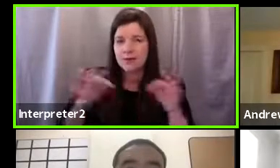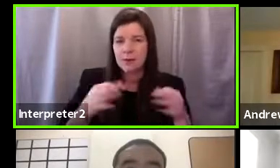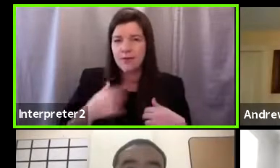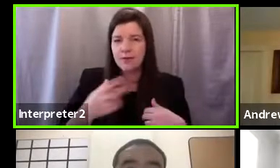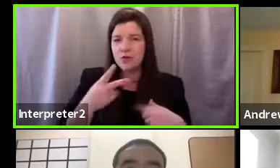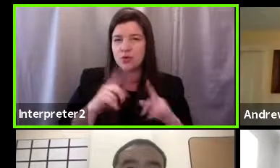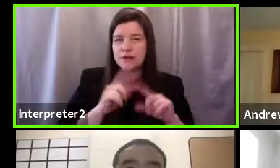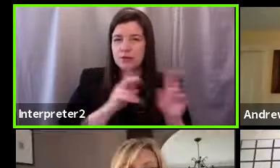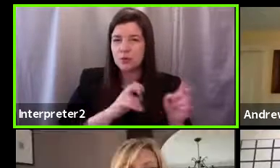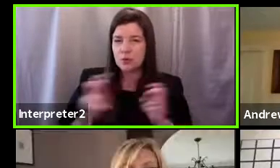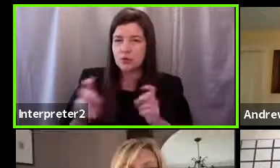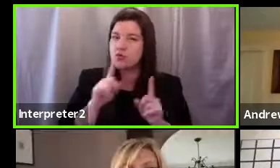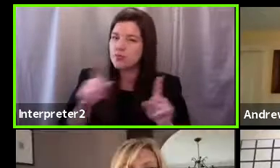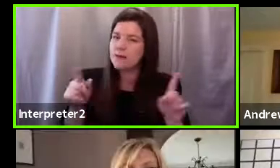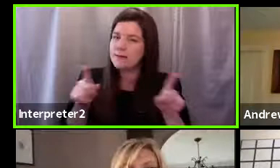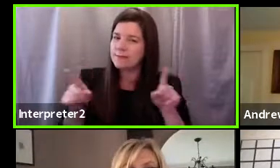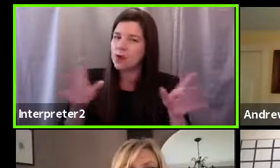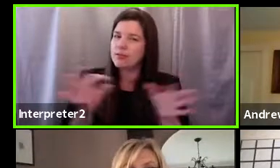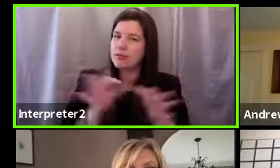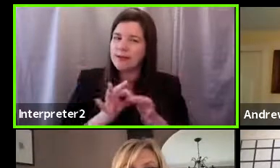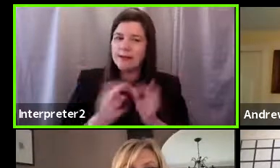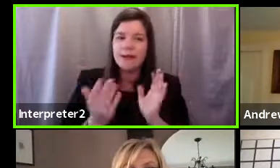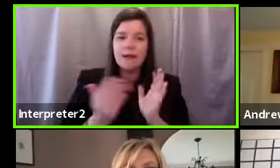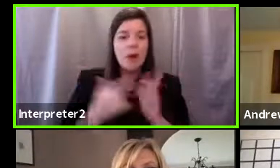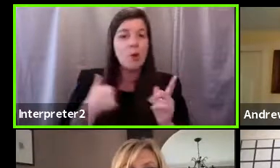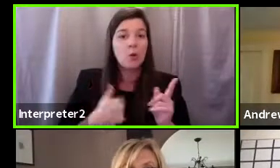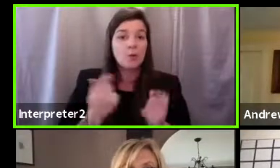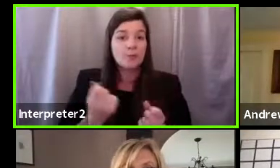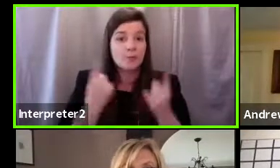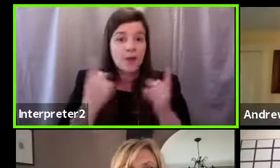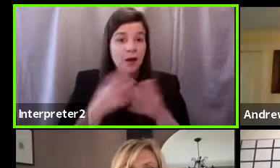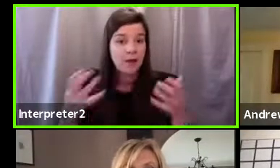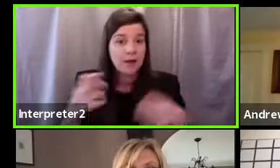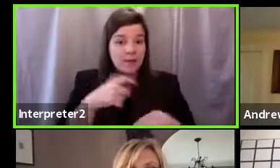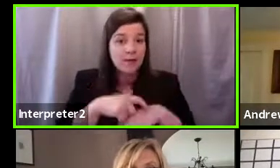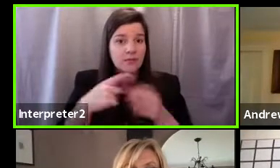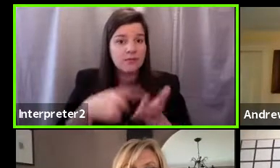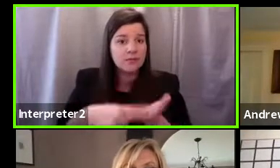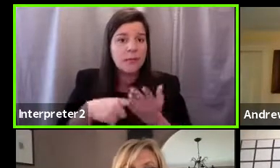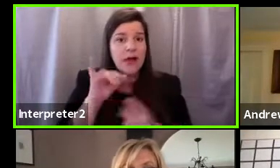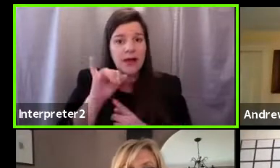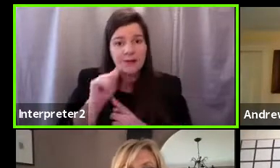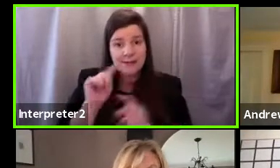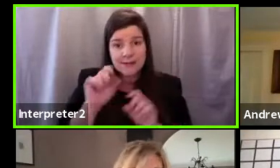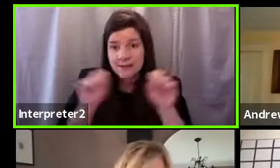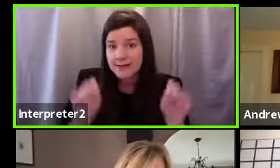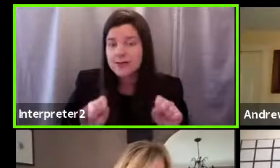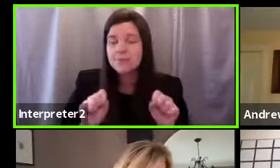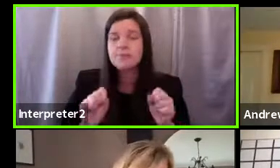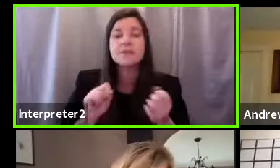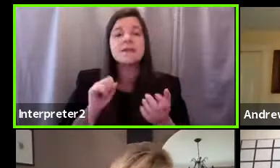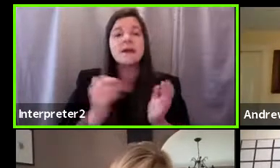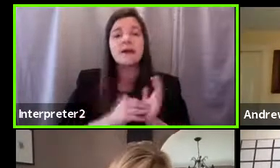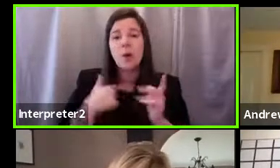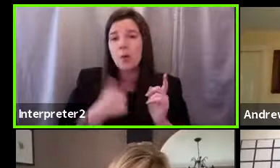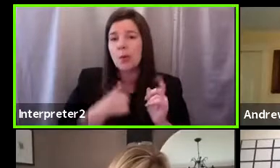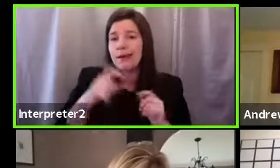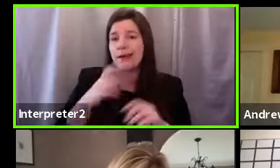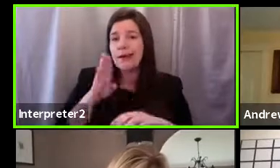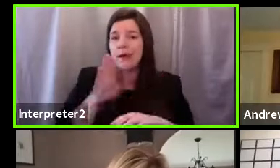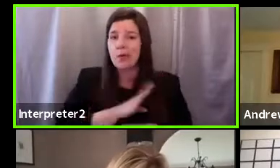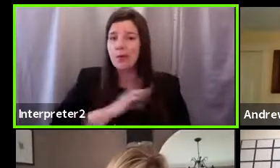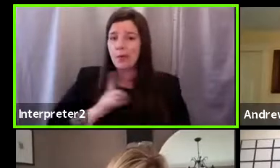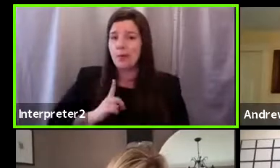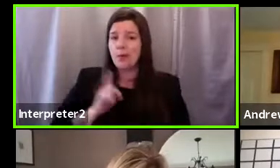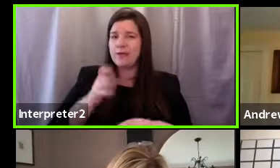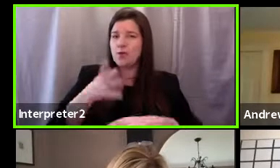related. We spent a lot of time talking about IT systems and needing the boards to upgrade. At